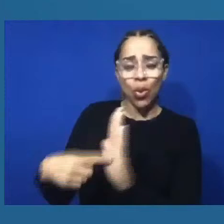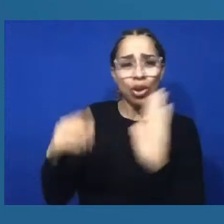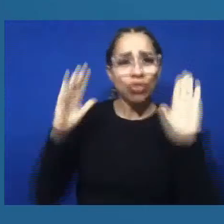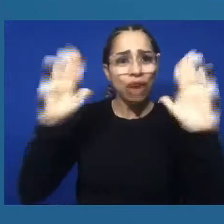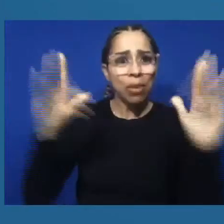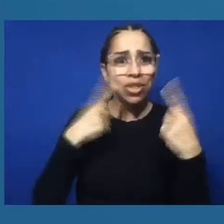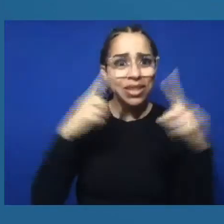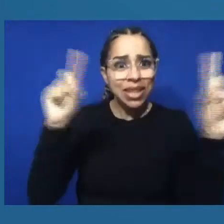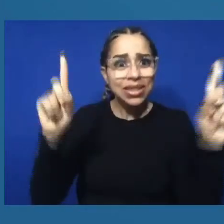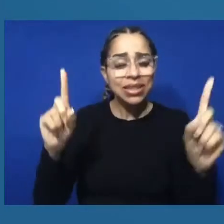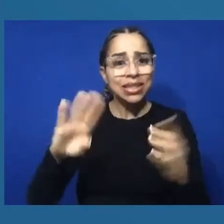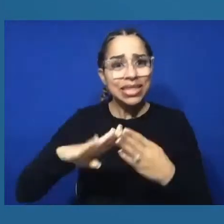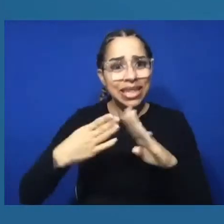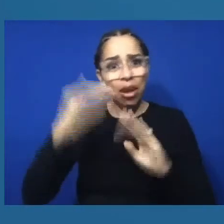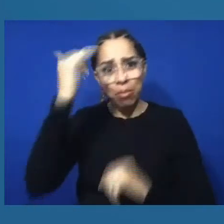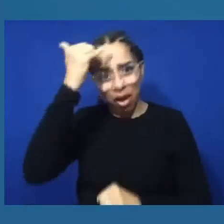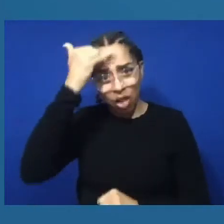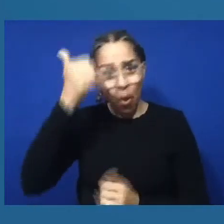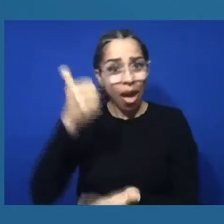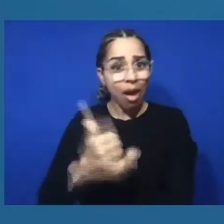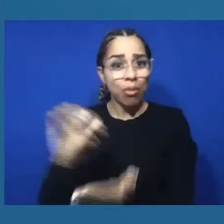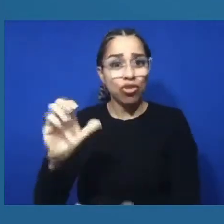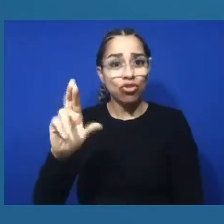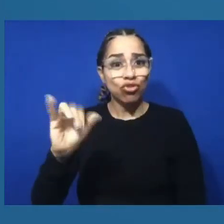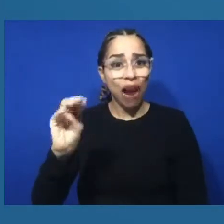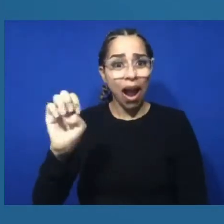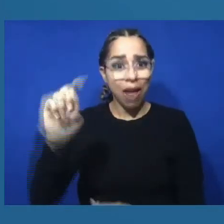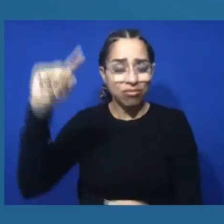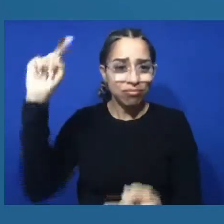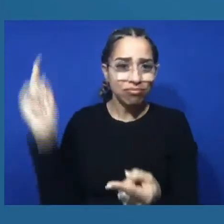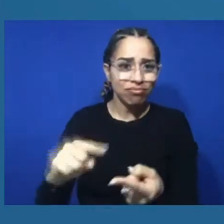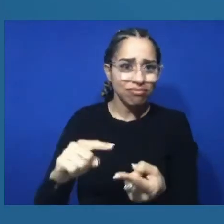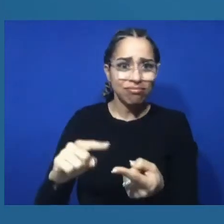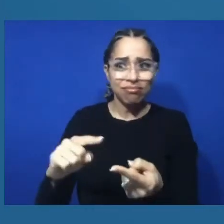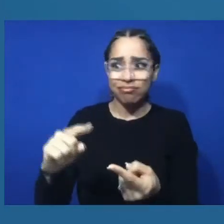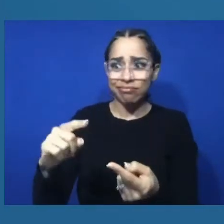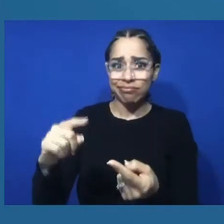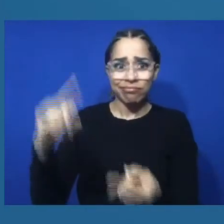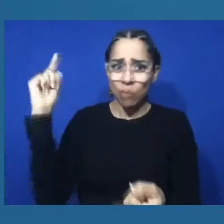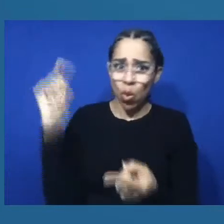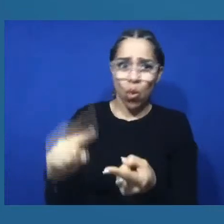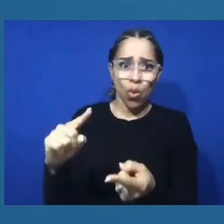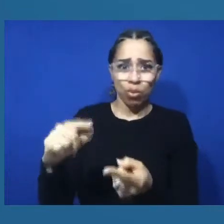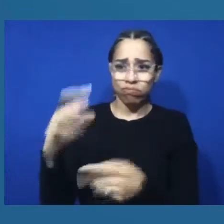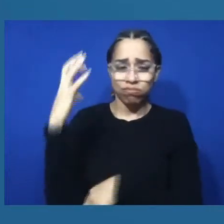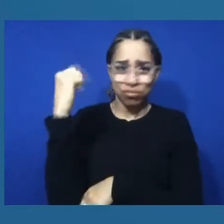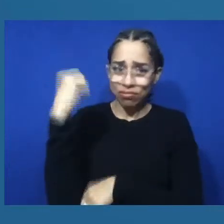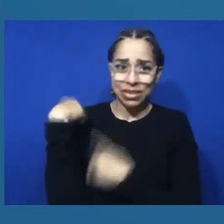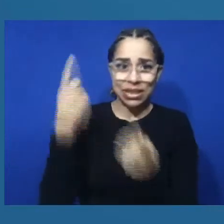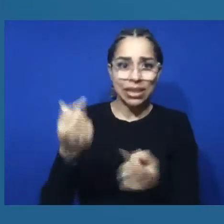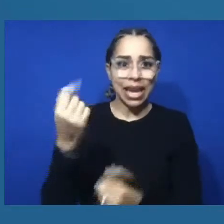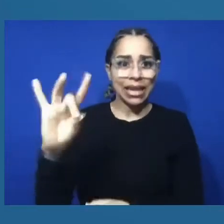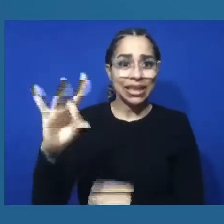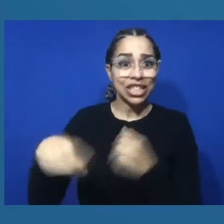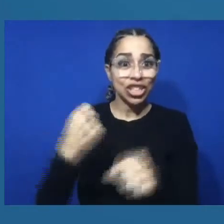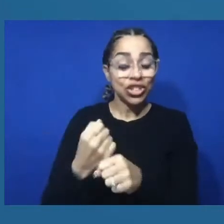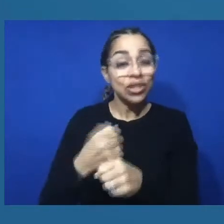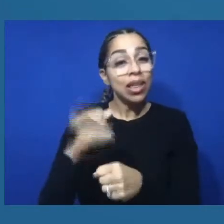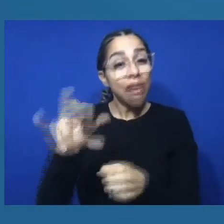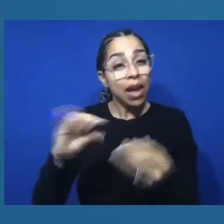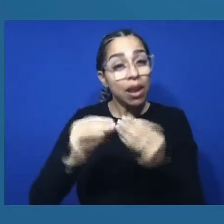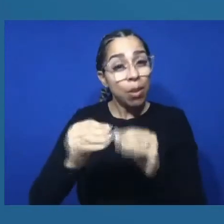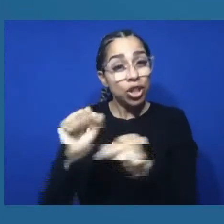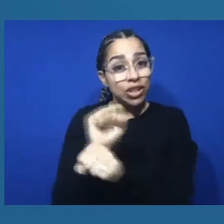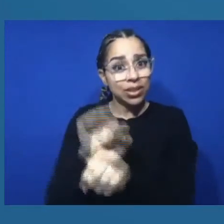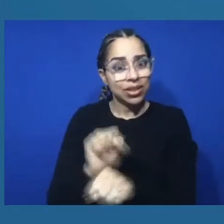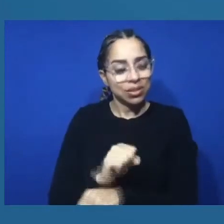seen in driving down crime to the lowest levels in 18 years. I mean, the statistics are hopeful, not that a city that, when I